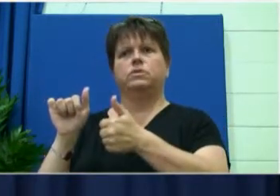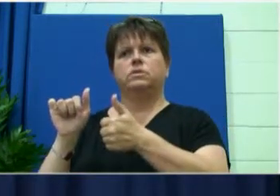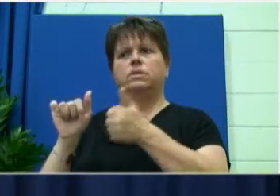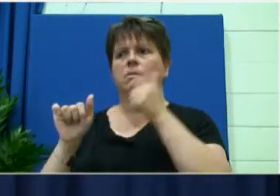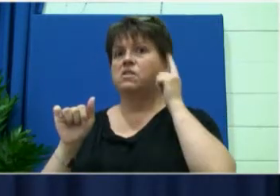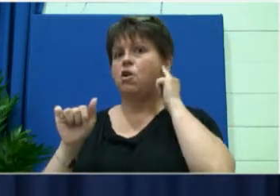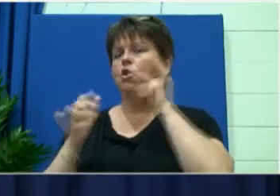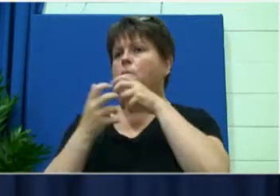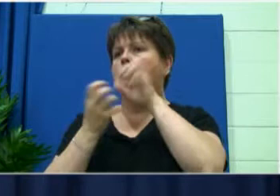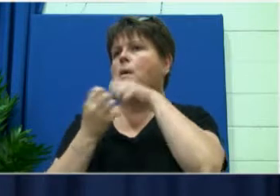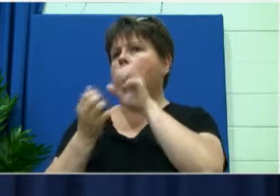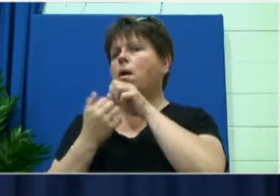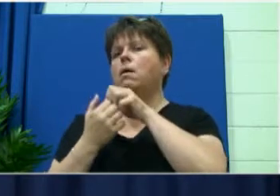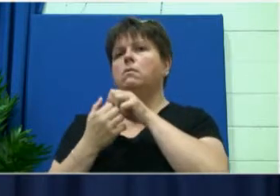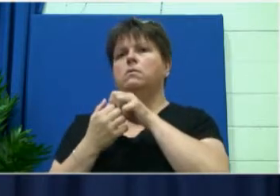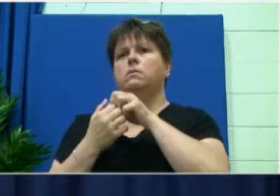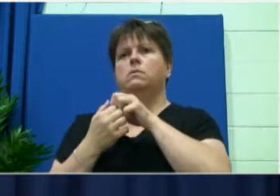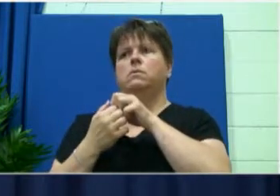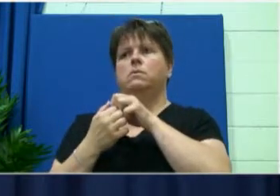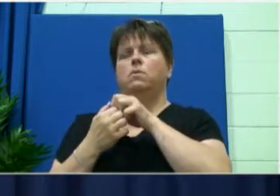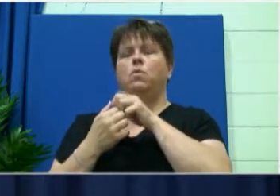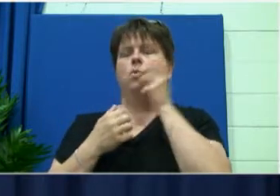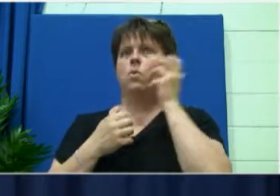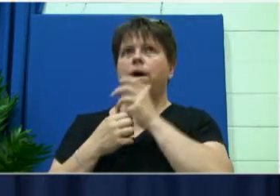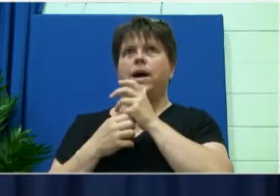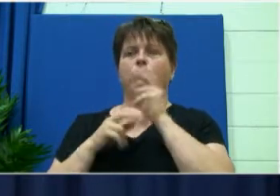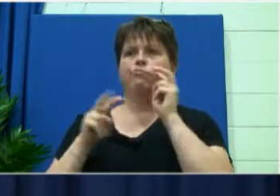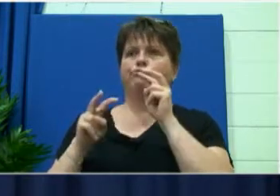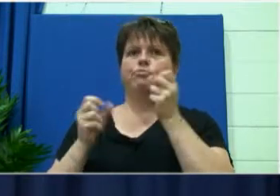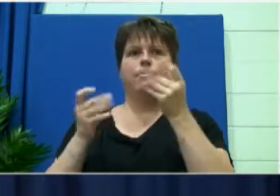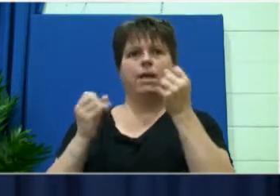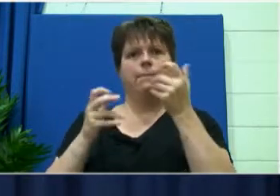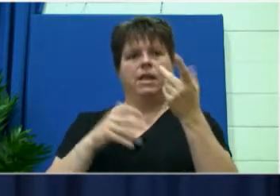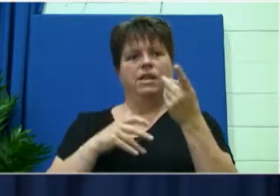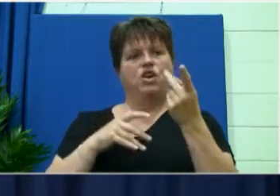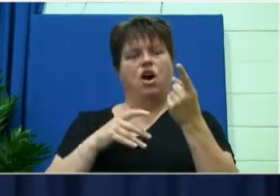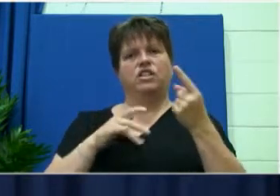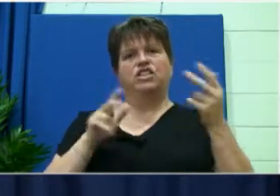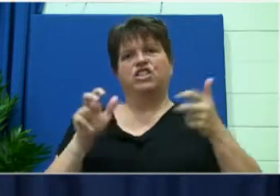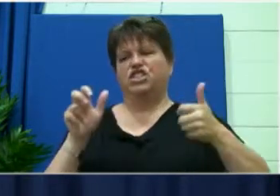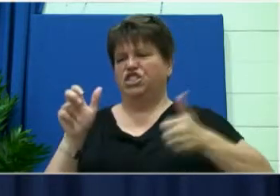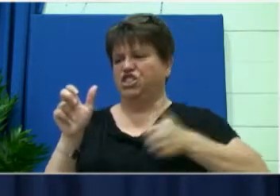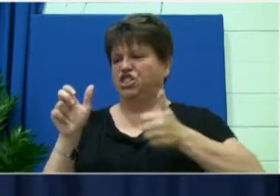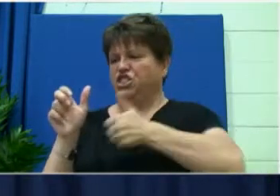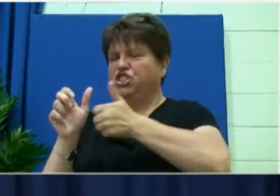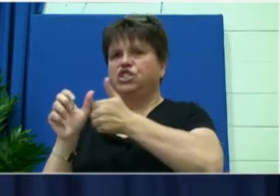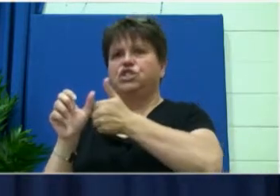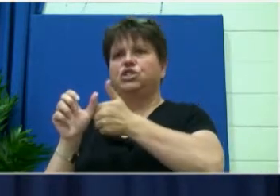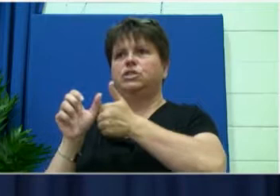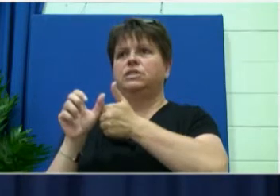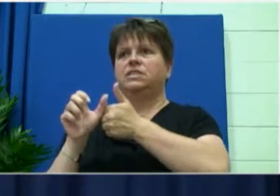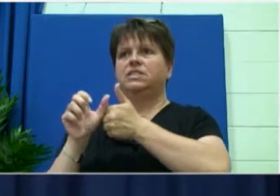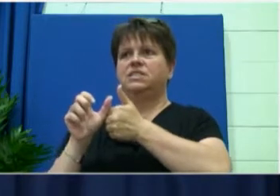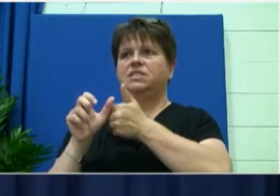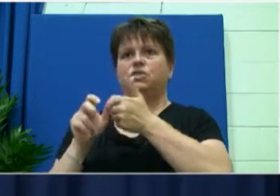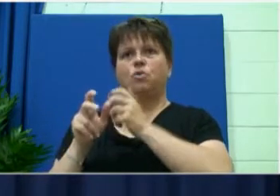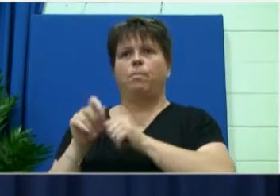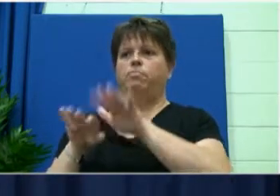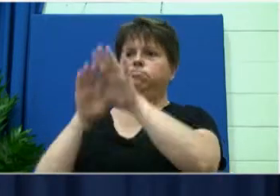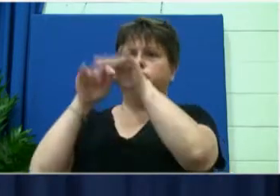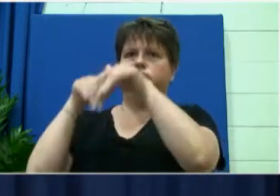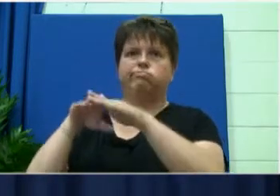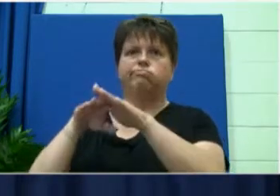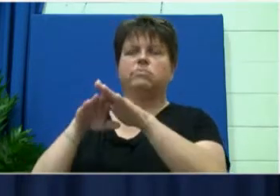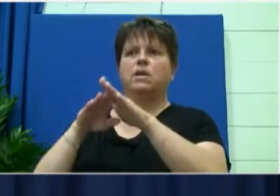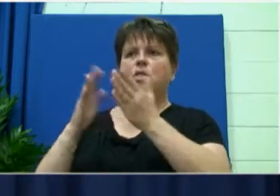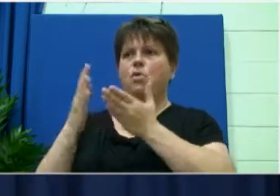barking. What a sight it was. A pack of dogs ran barking across the wadis, up stony embankments, and